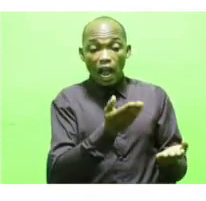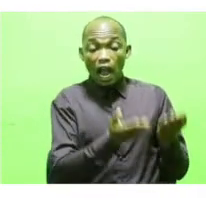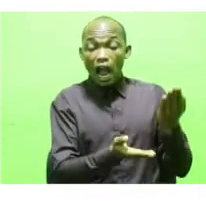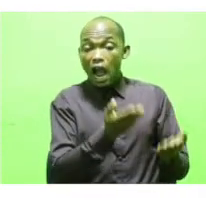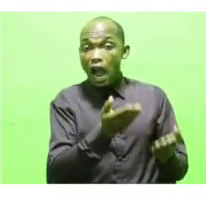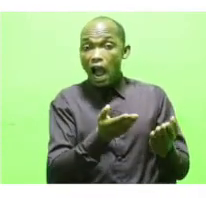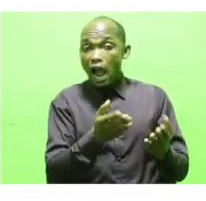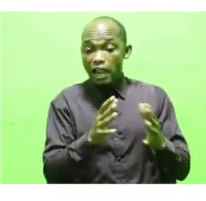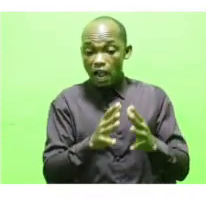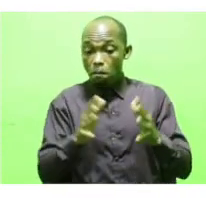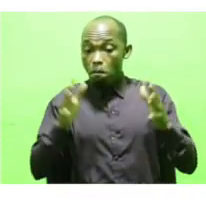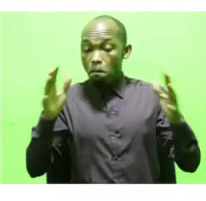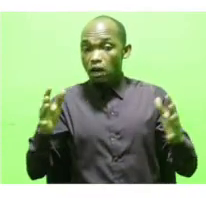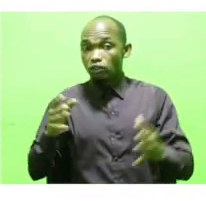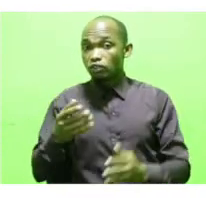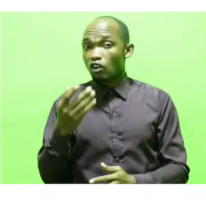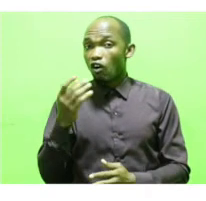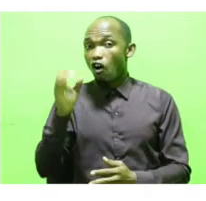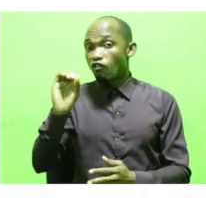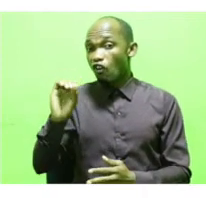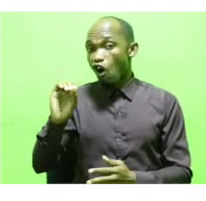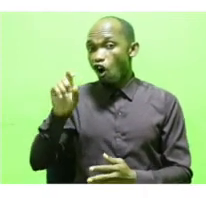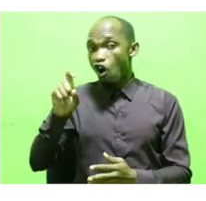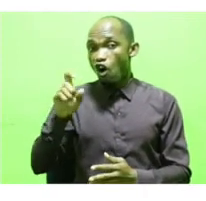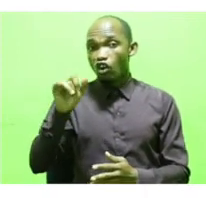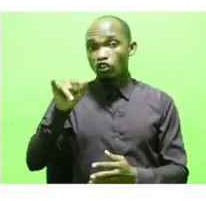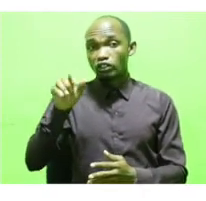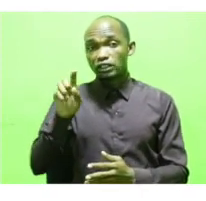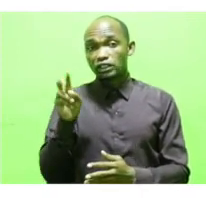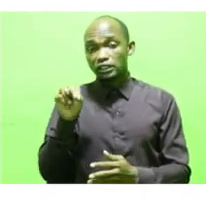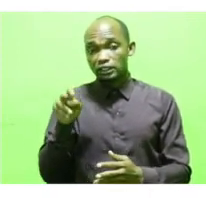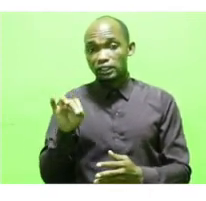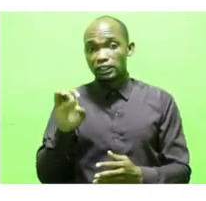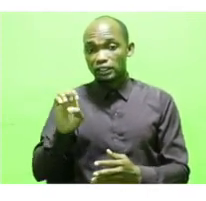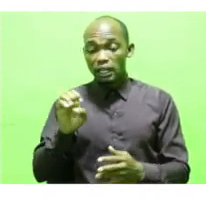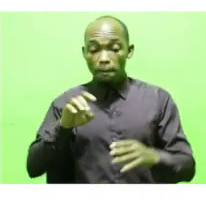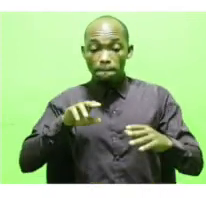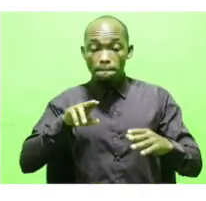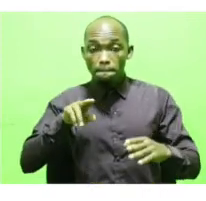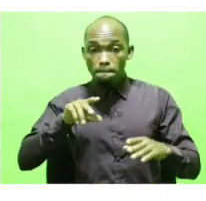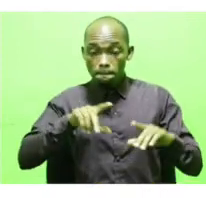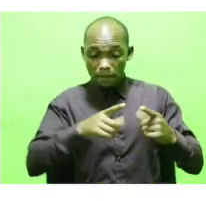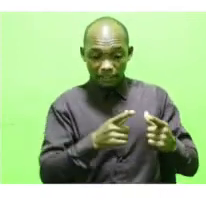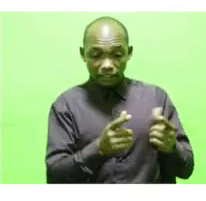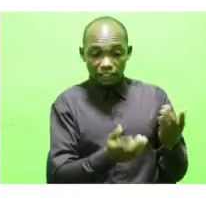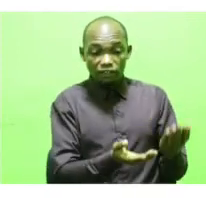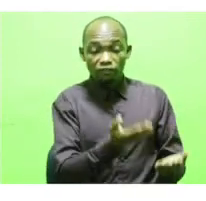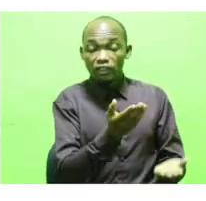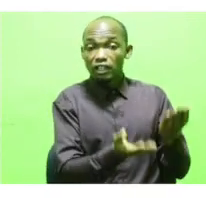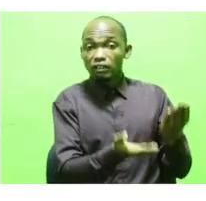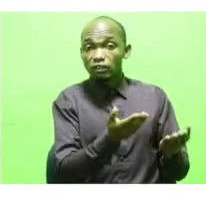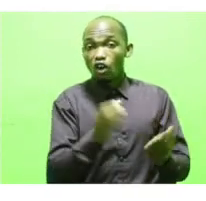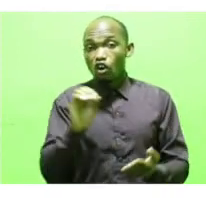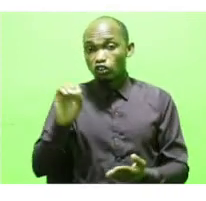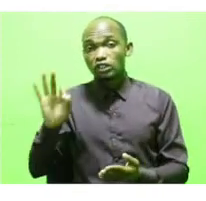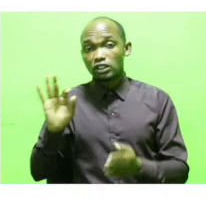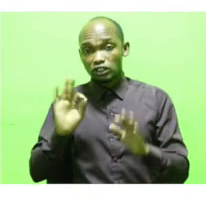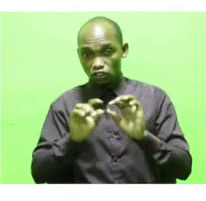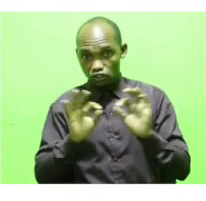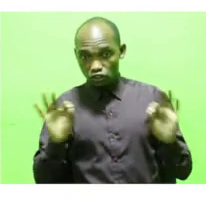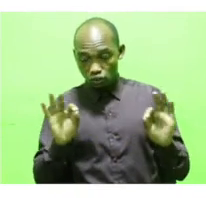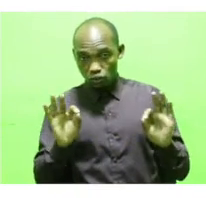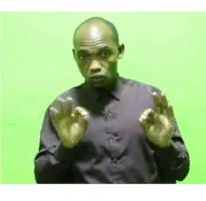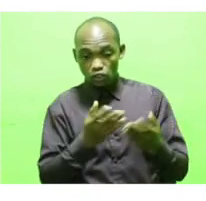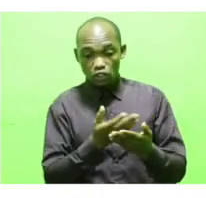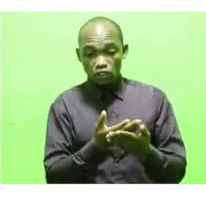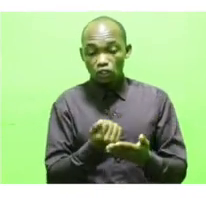high amount of oxygen, then the growth level can be high. But if there's a small amount of oxygen, then the growth level